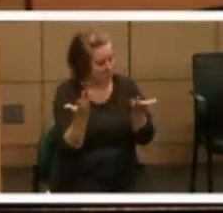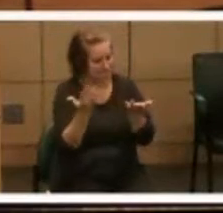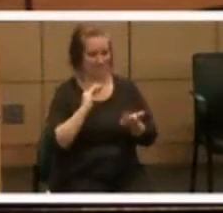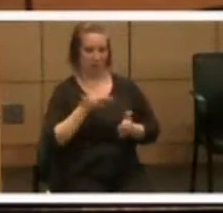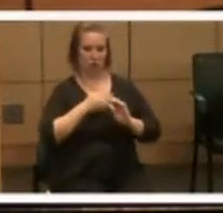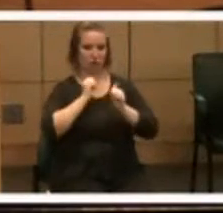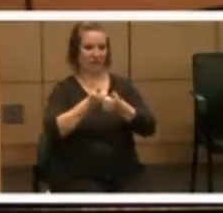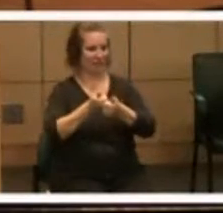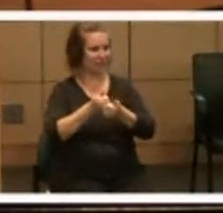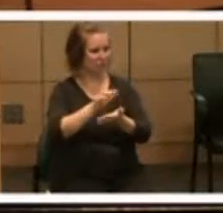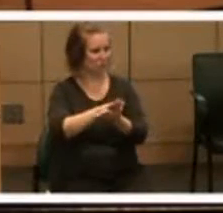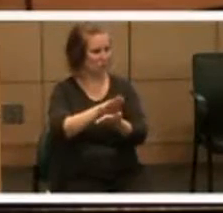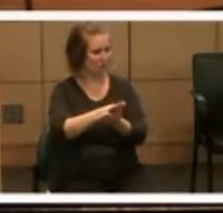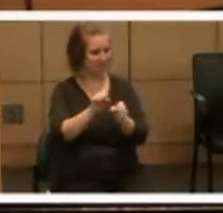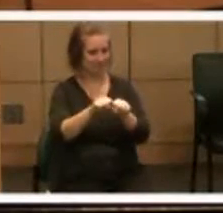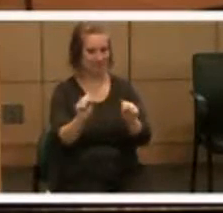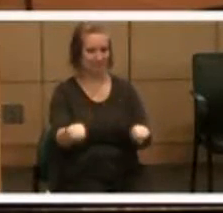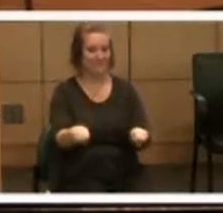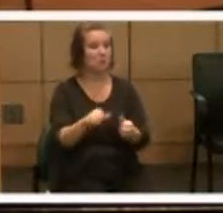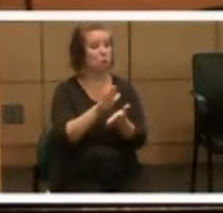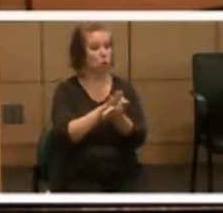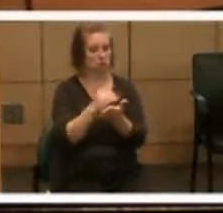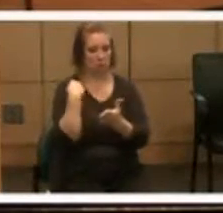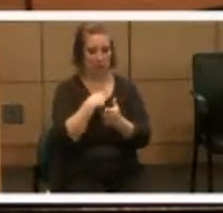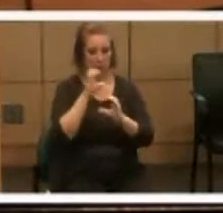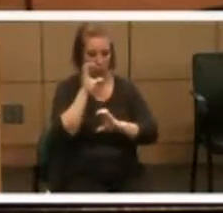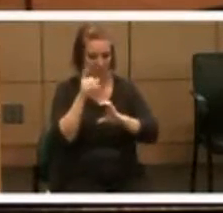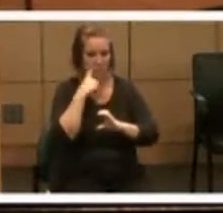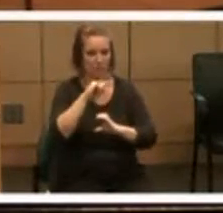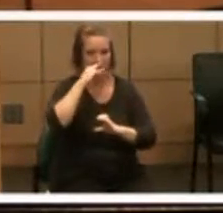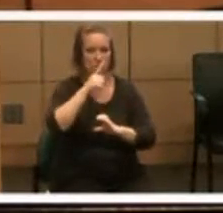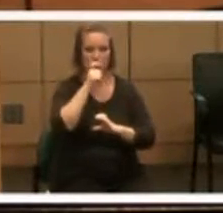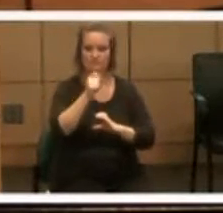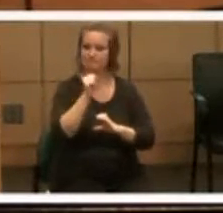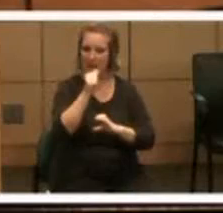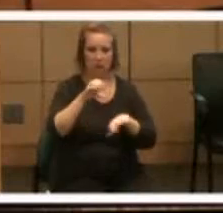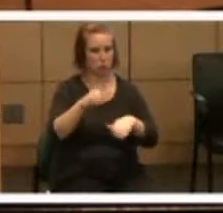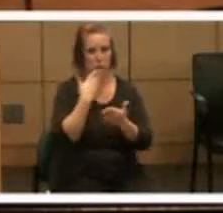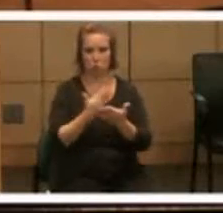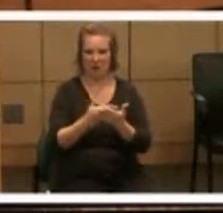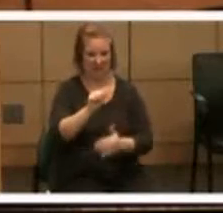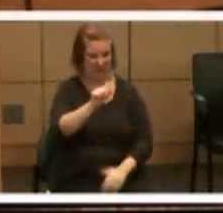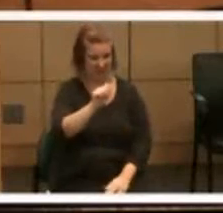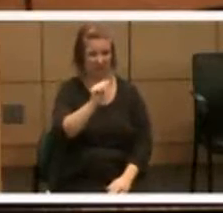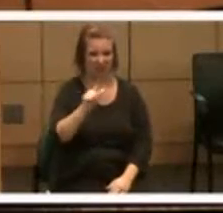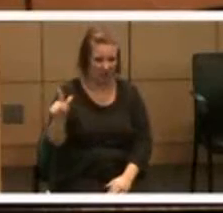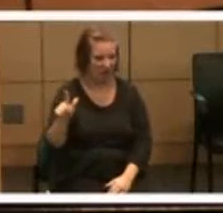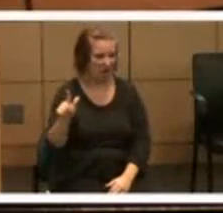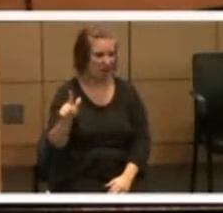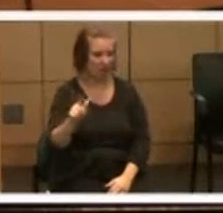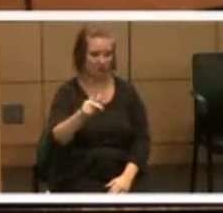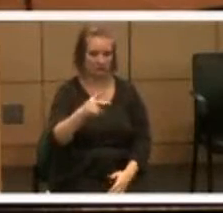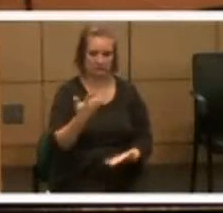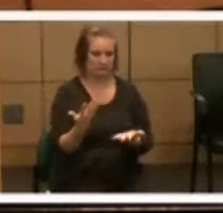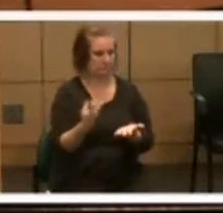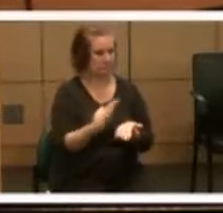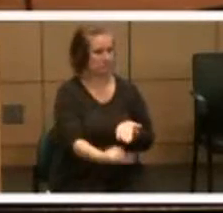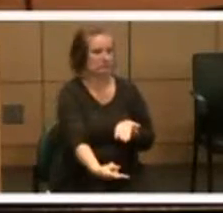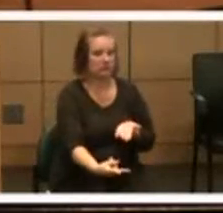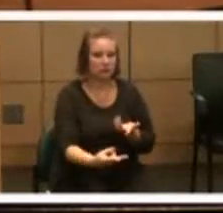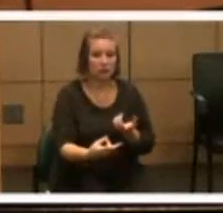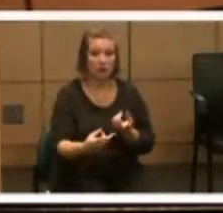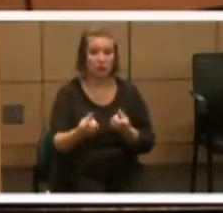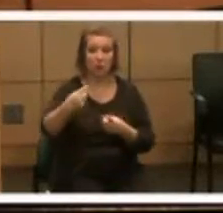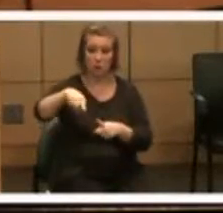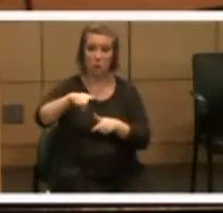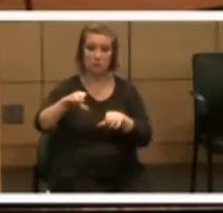the schools, is because the schools are looking for kids who are just not doing well at all, right? And so these kids are not necessarily not doing